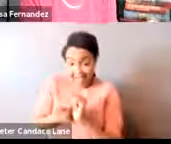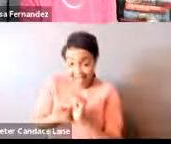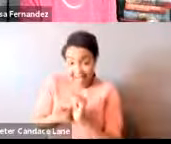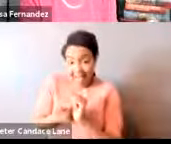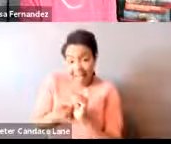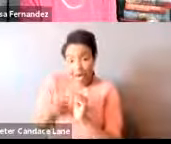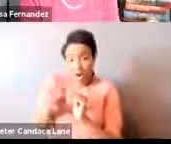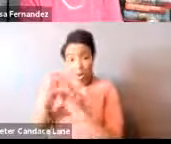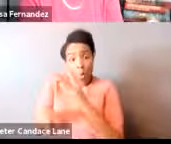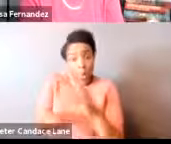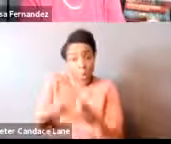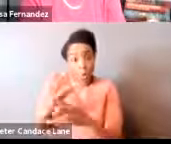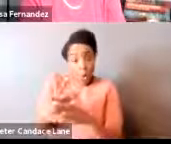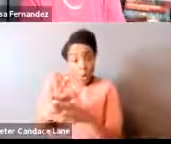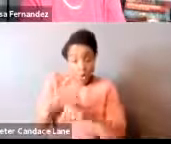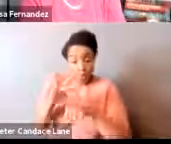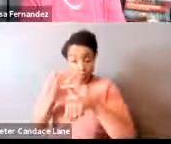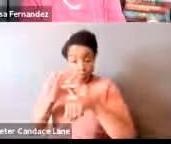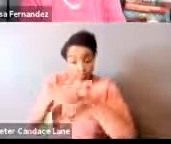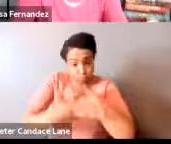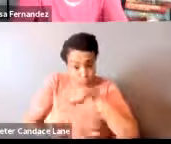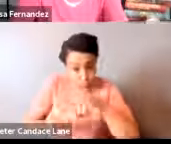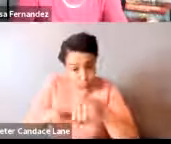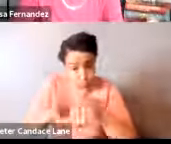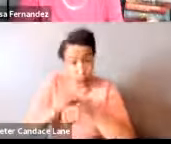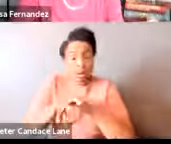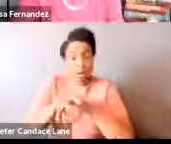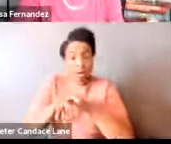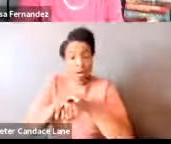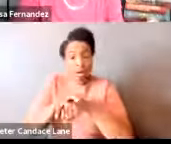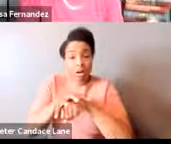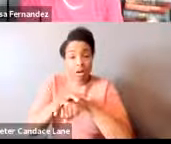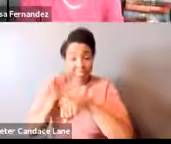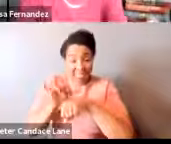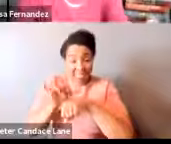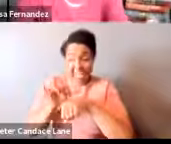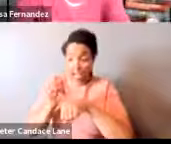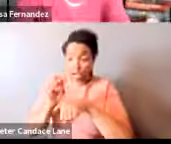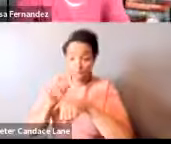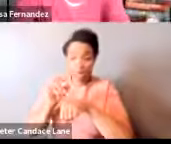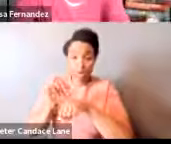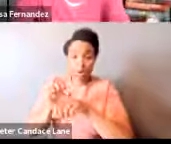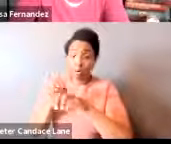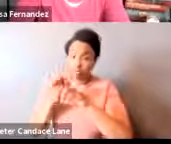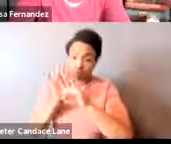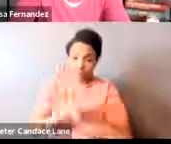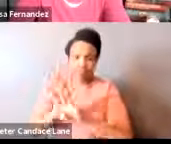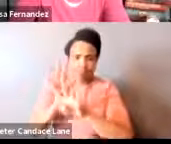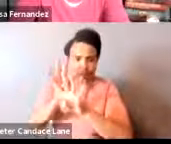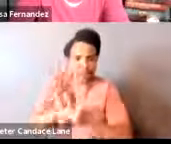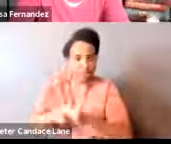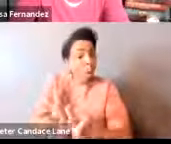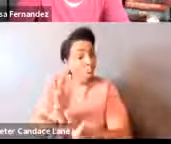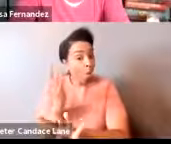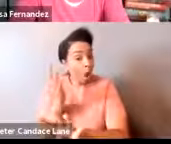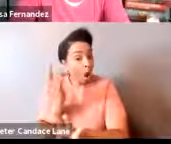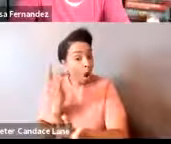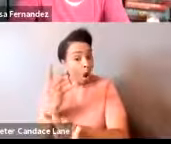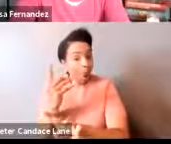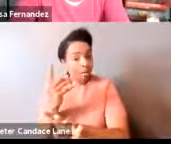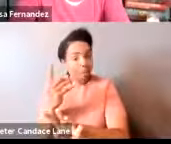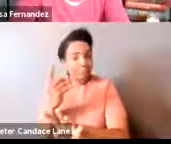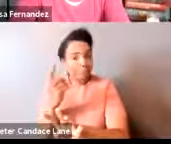movement last year was precisely because of that level of pause, that people had thought